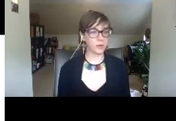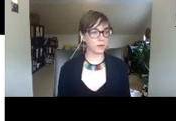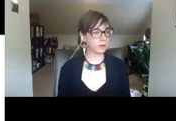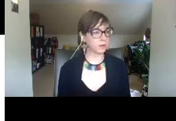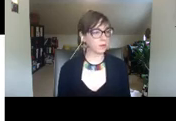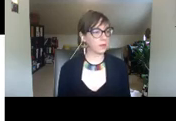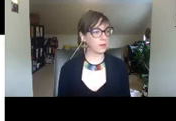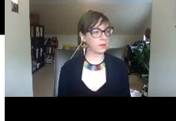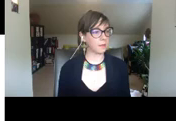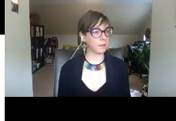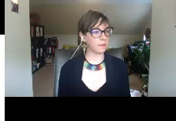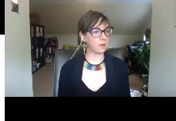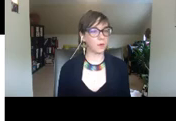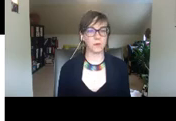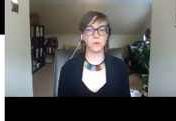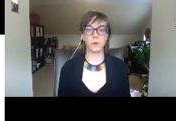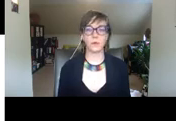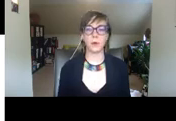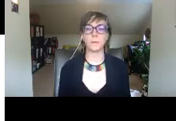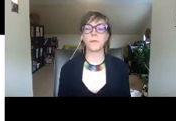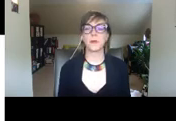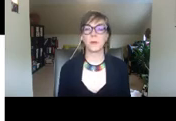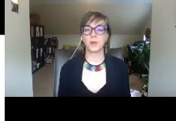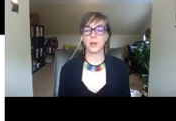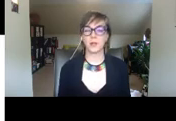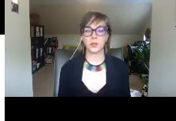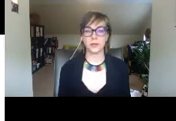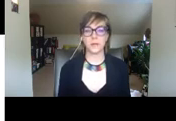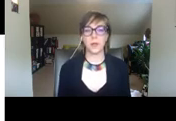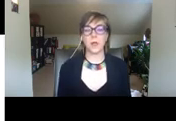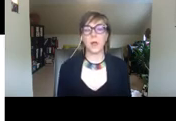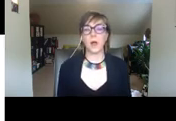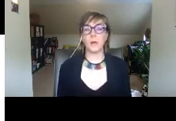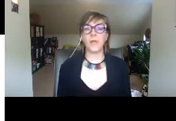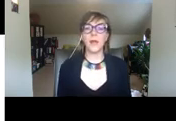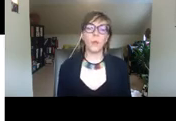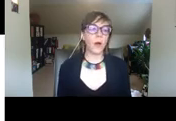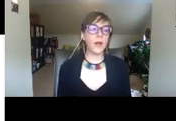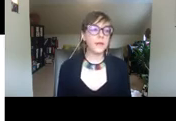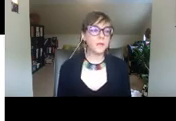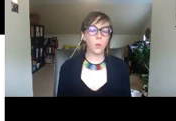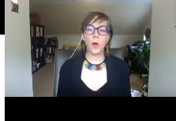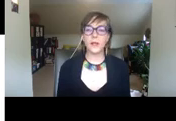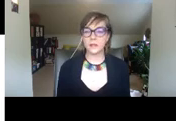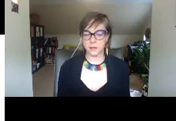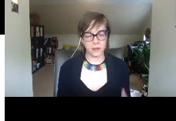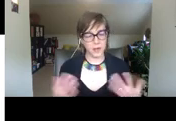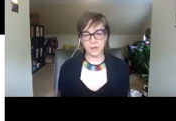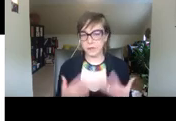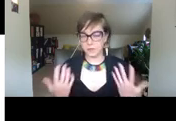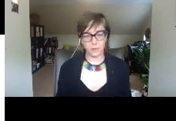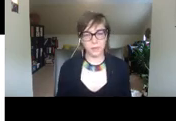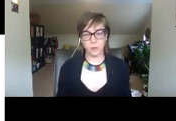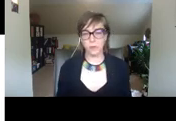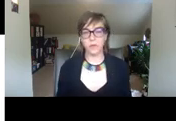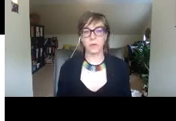for whites. And I'm going too forward there, for whites and Asians. Why is this? Again,